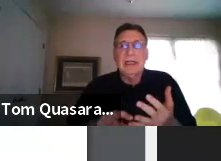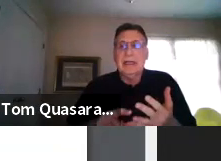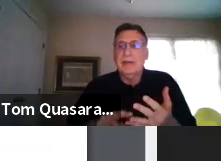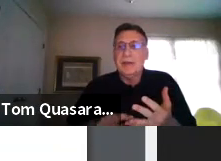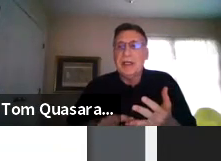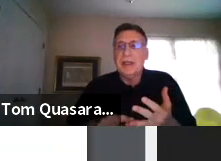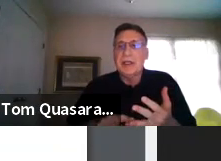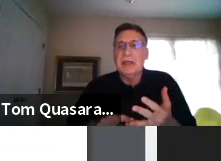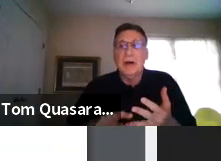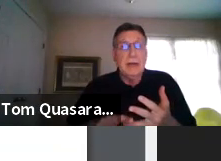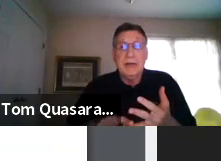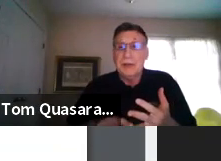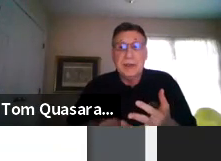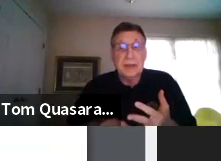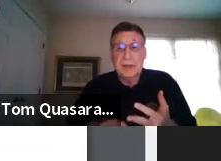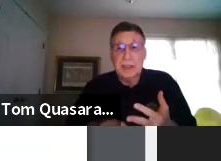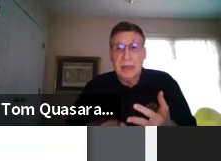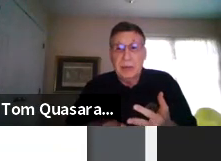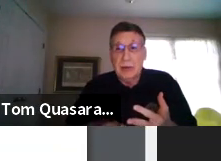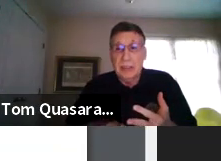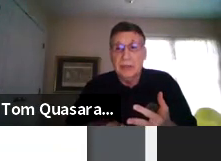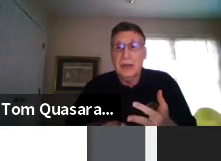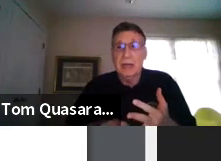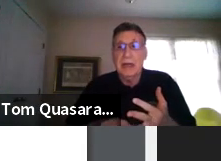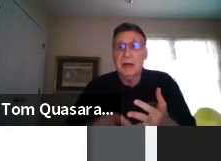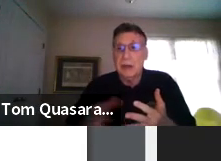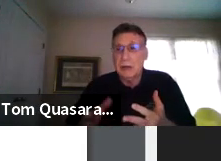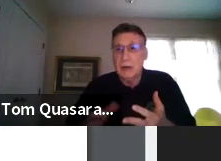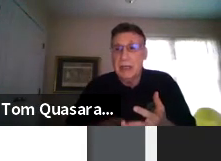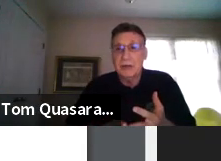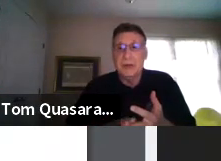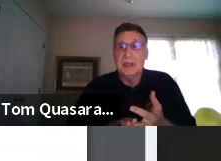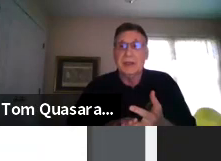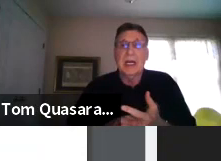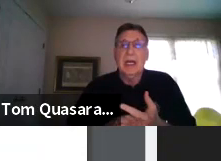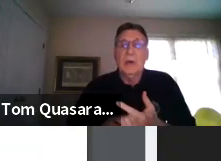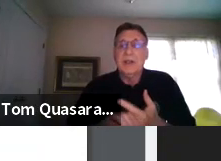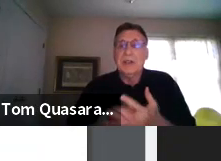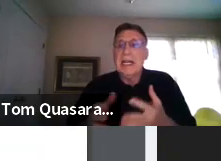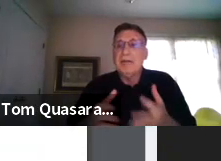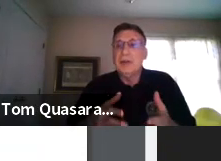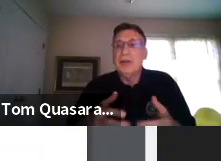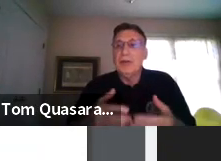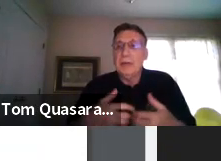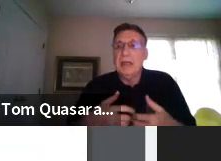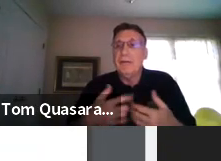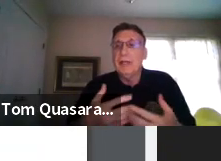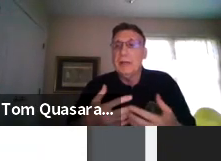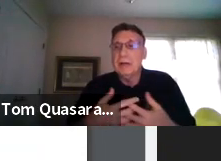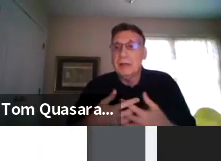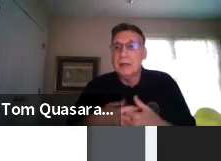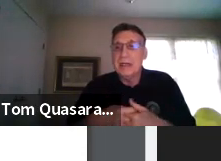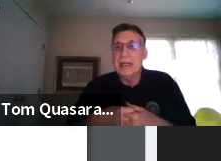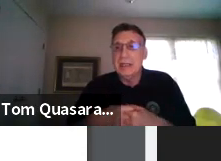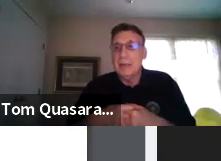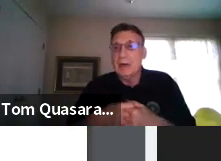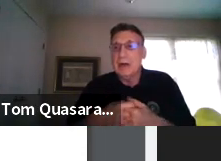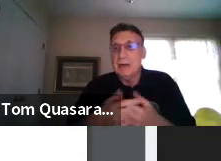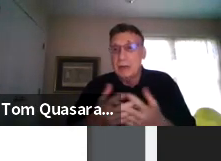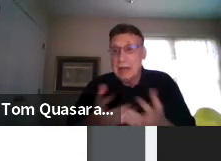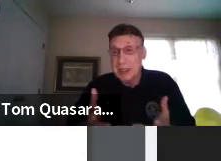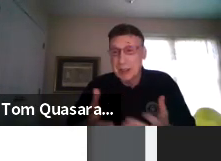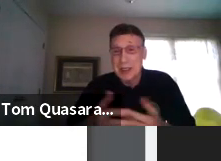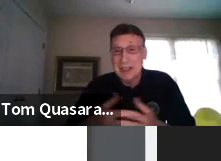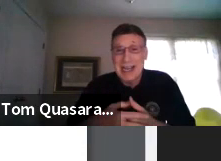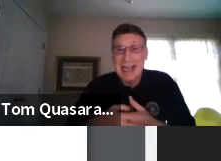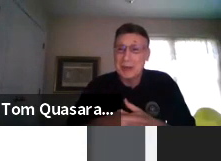addresses of a citizen, home addresses of state employees for that matter, your home addresses. What does that have to do with me fully participating in the